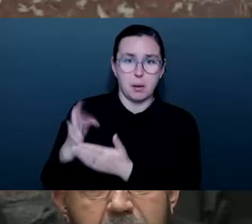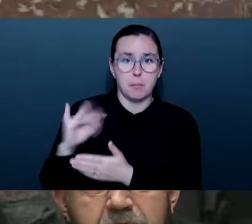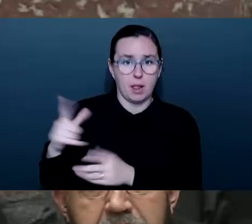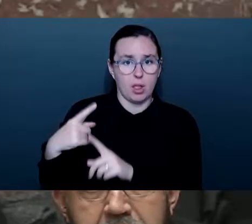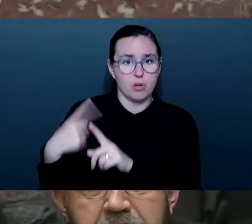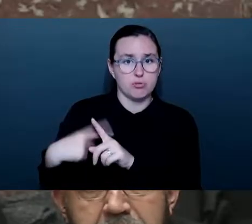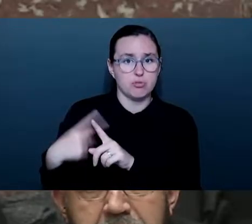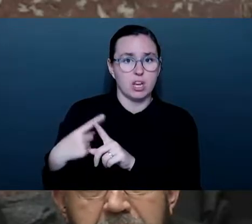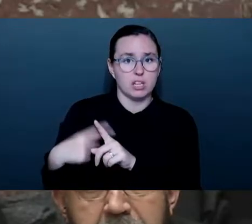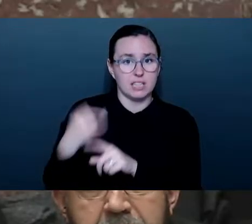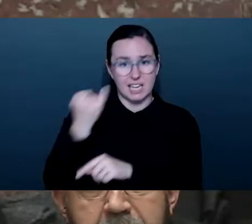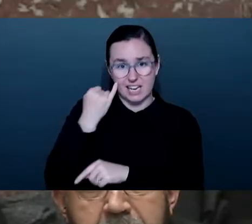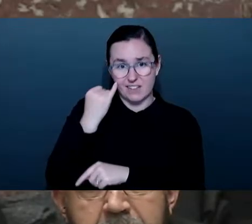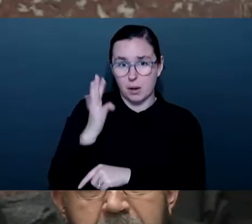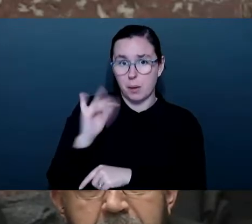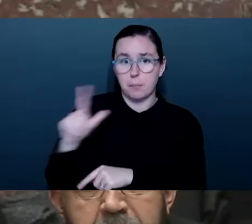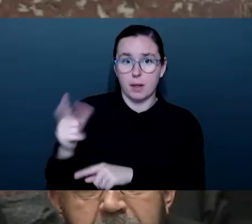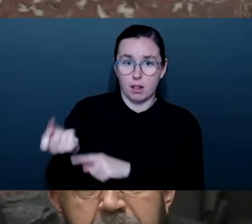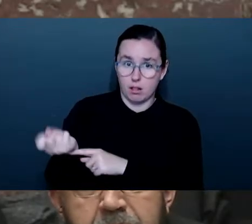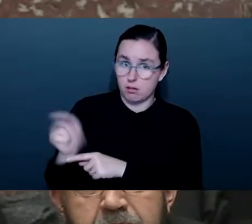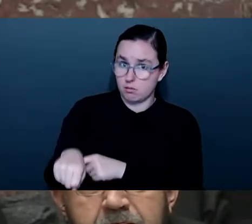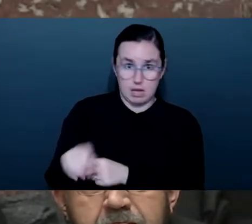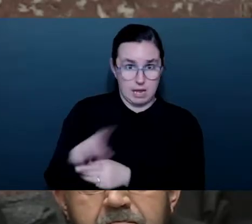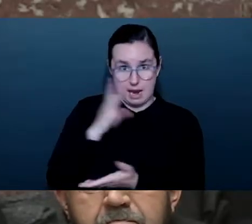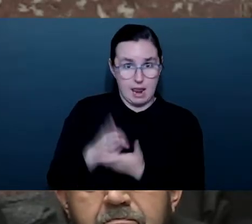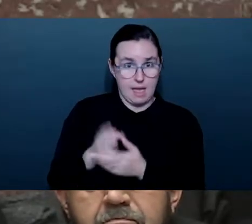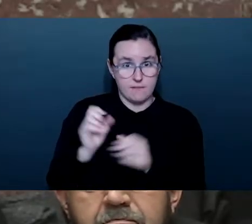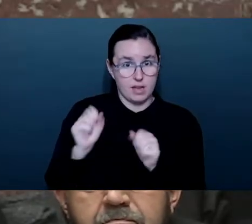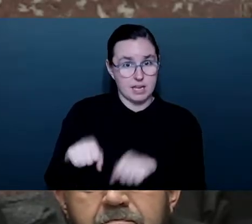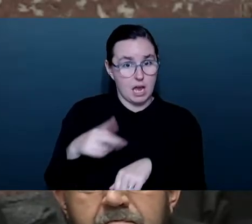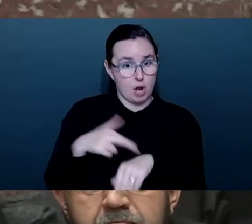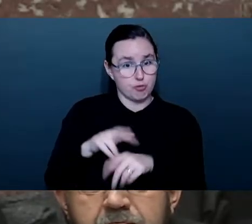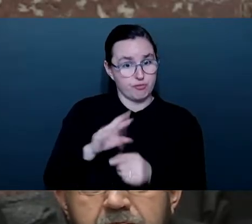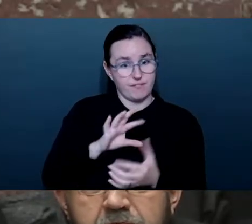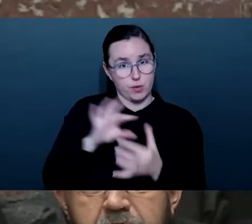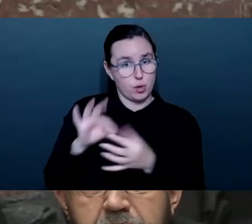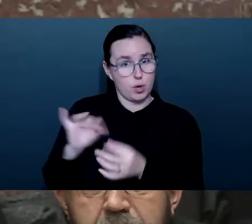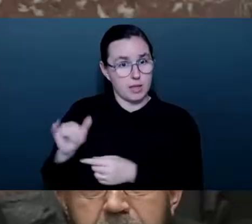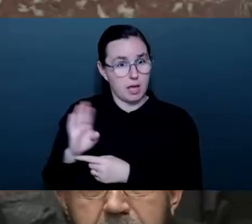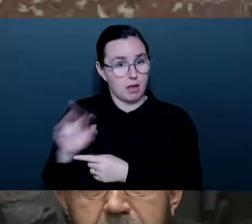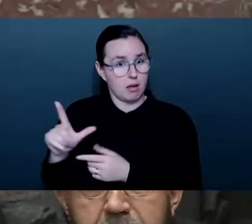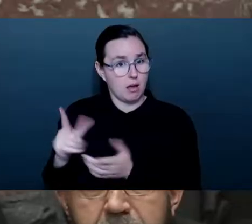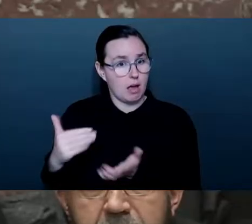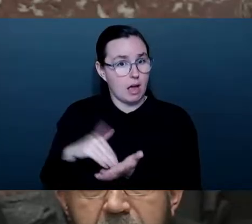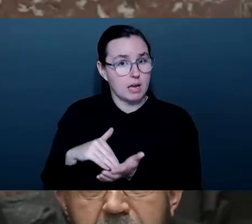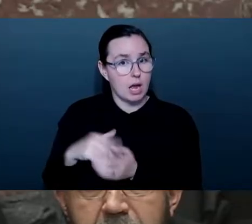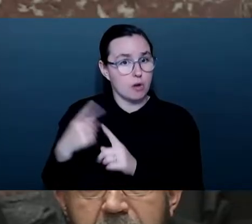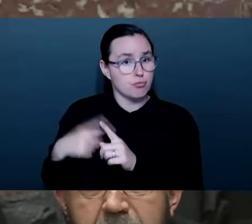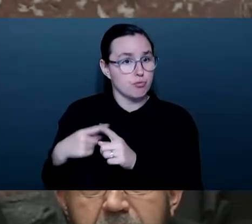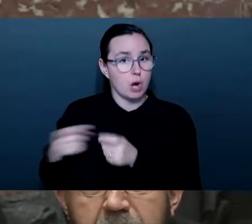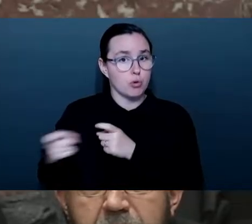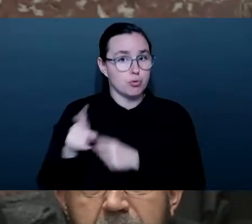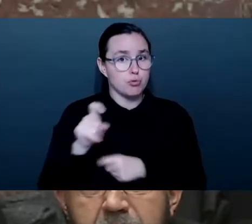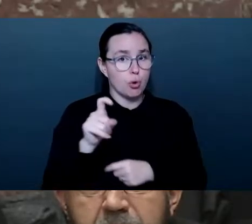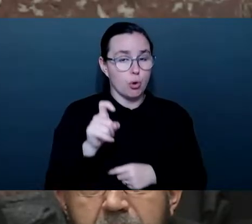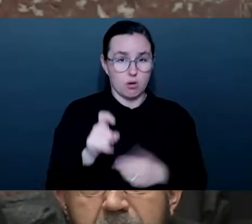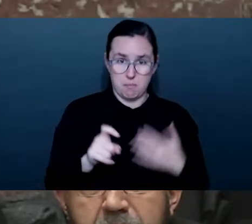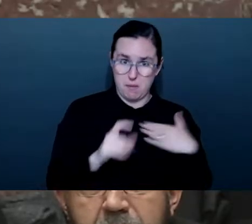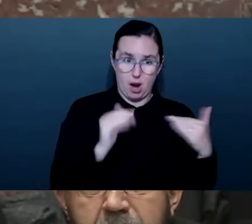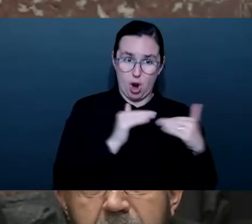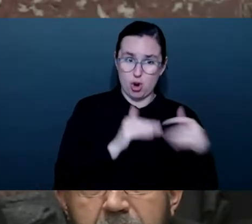again? My colleague has introduced a bill, had a question today regarding curriculum in the